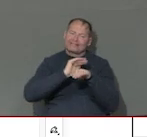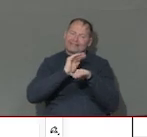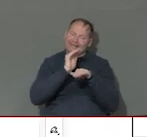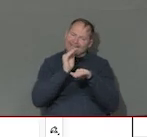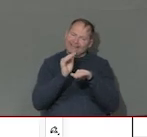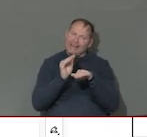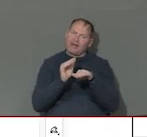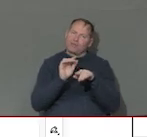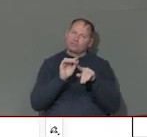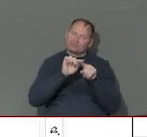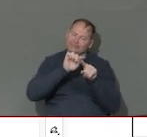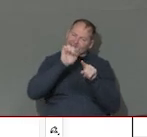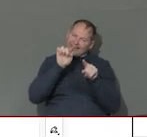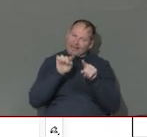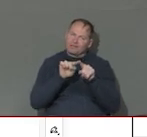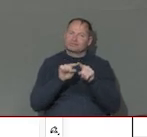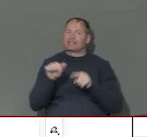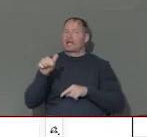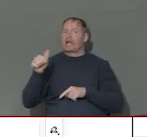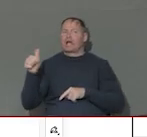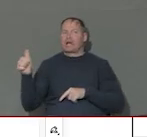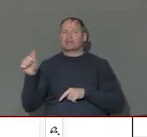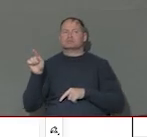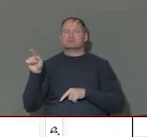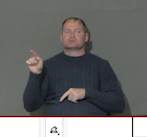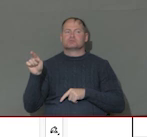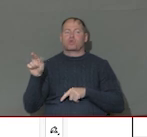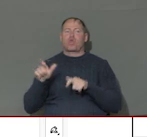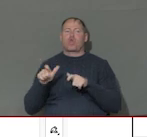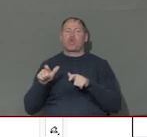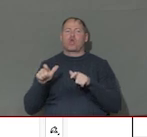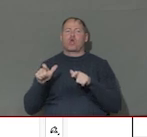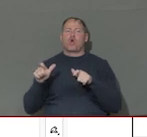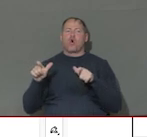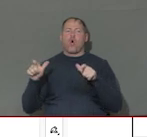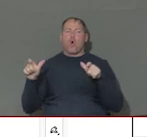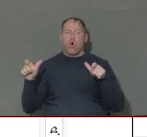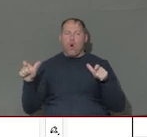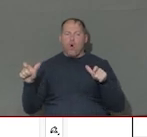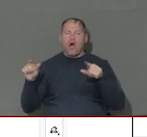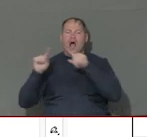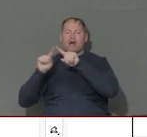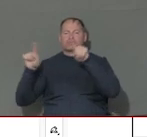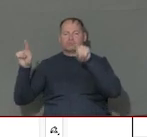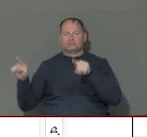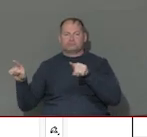the palate of other primates, it is long and rectangular.